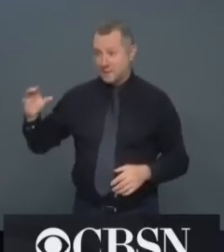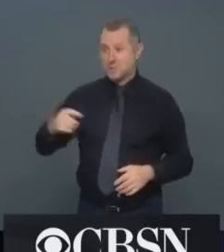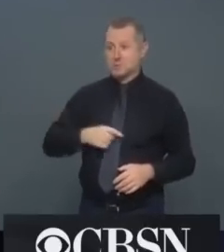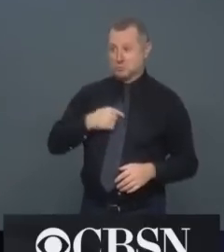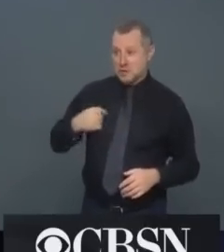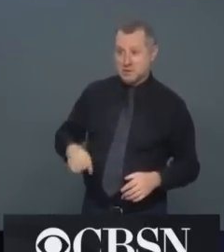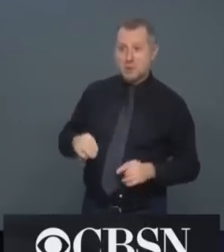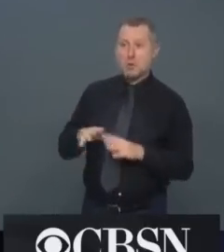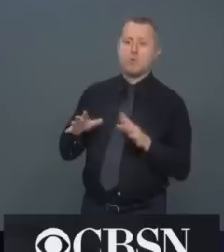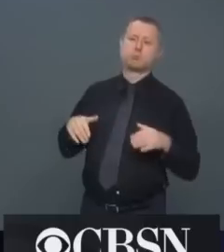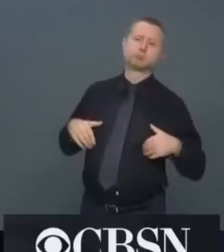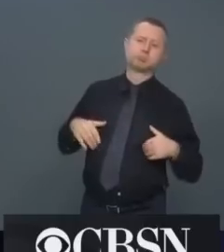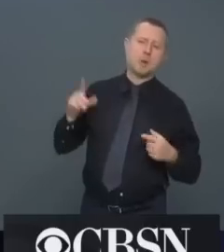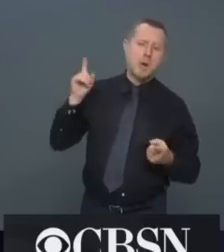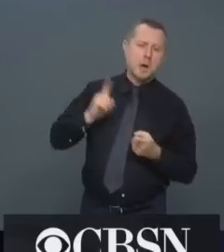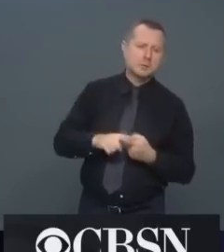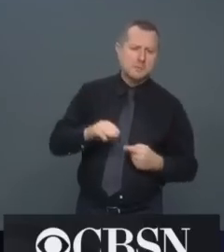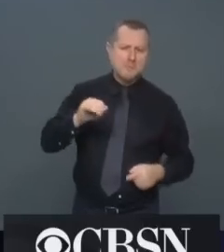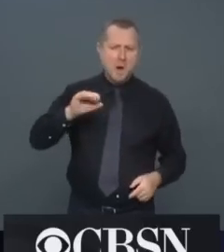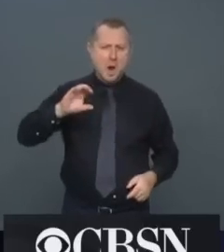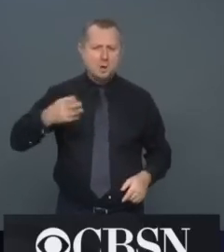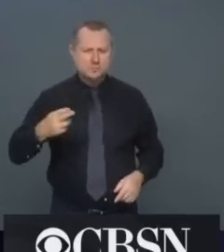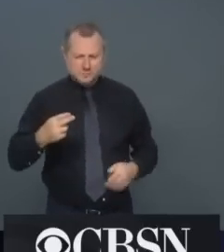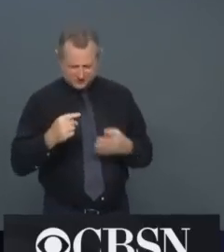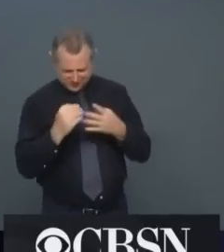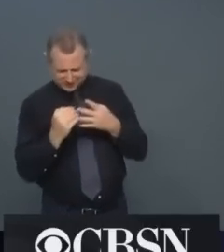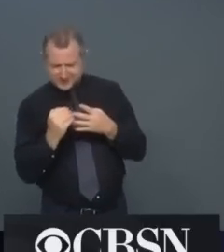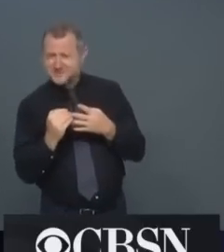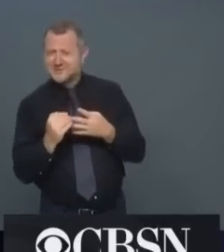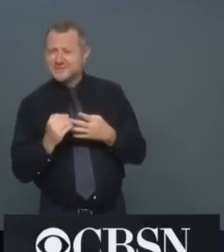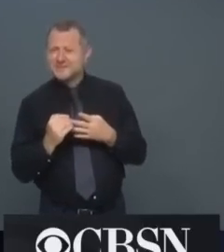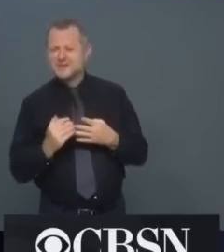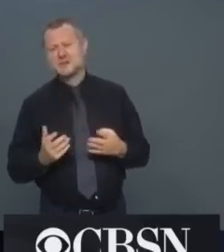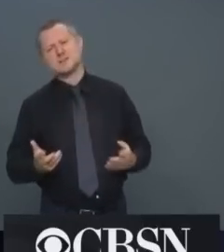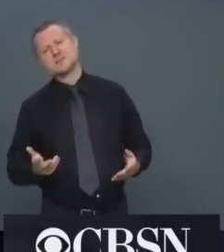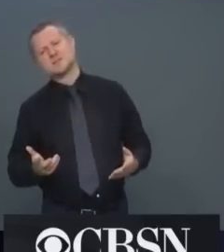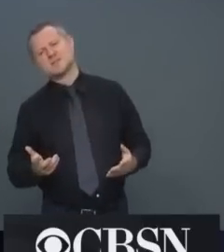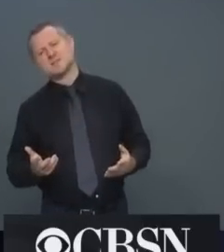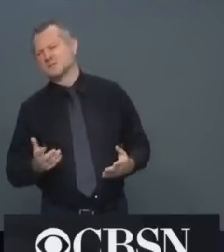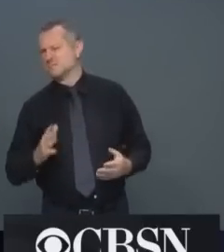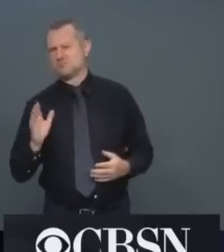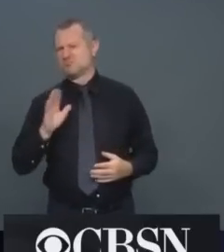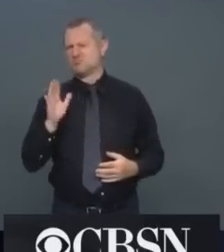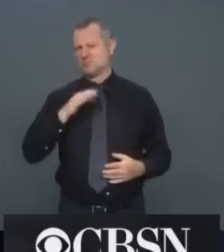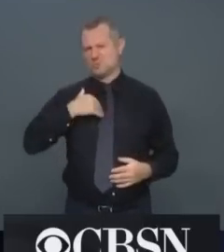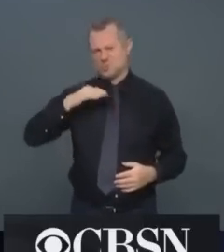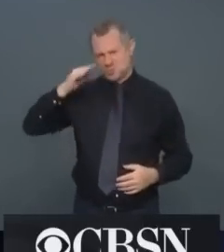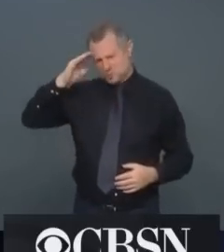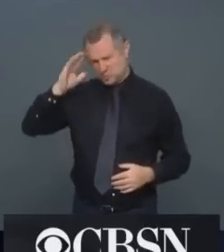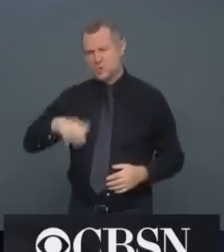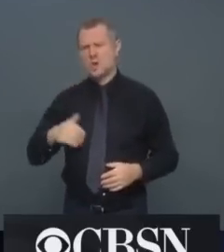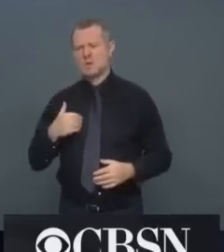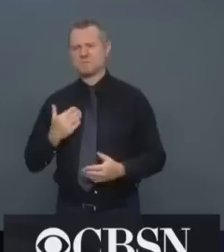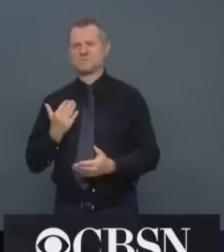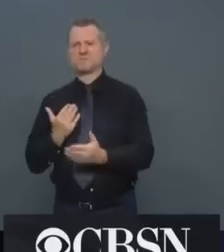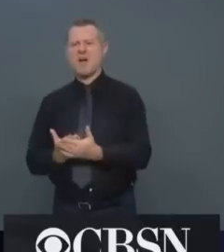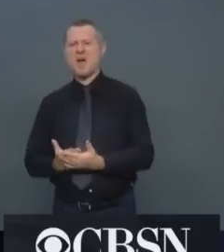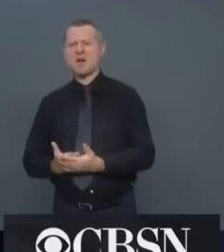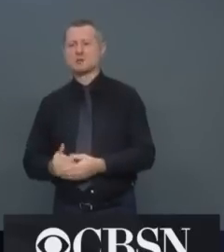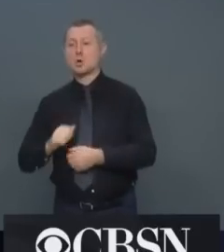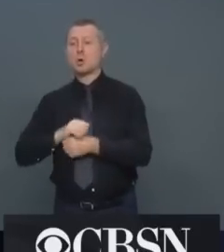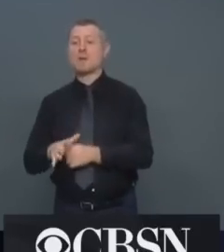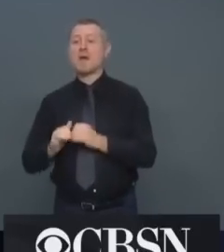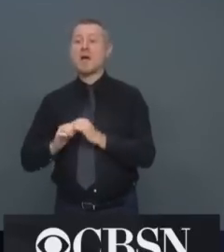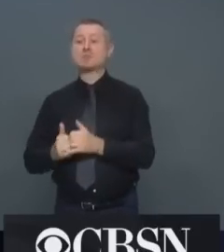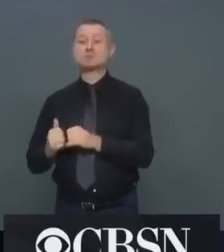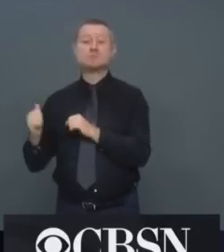until mid-March? And now we know for a fact that the virus came here from Europe